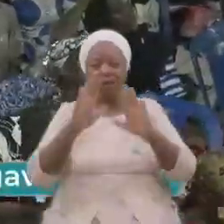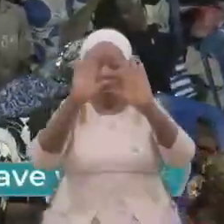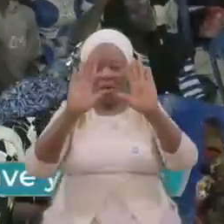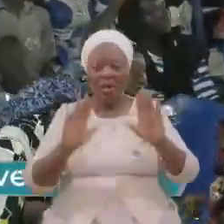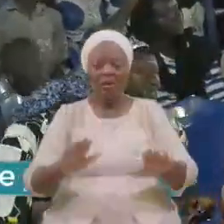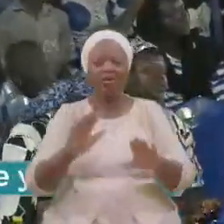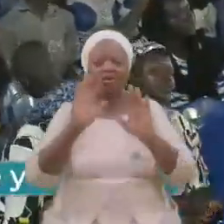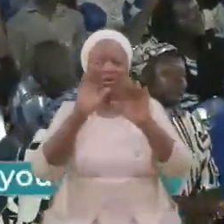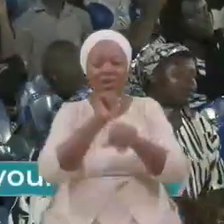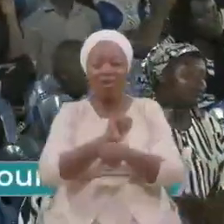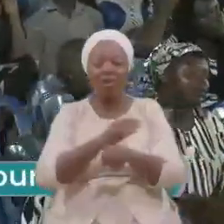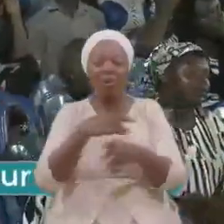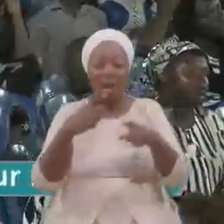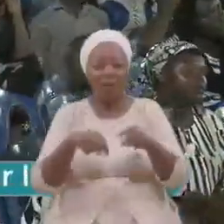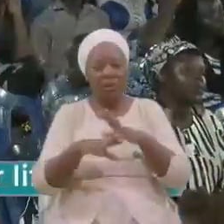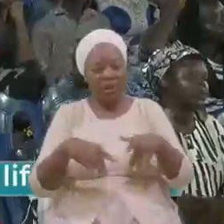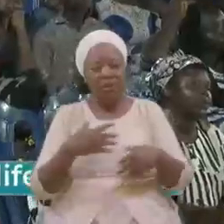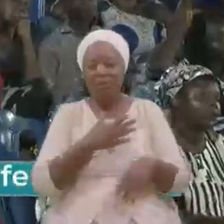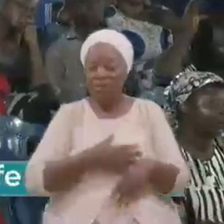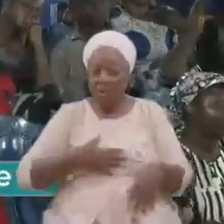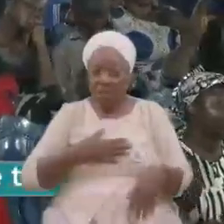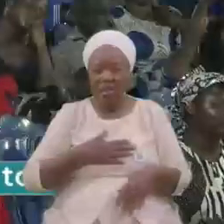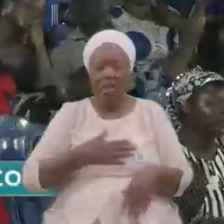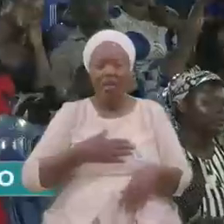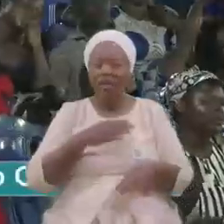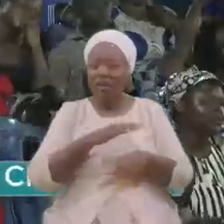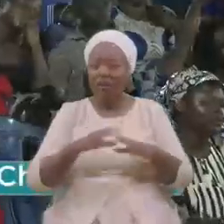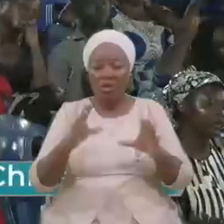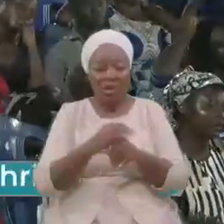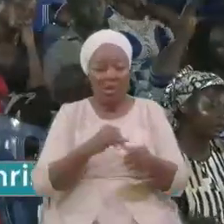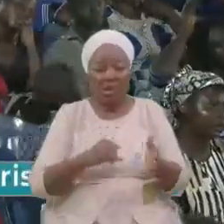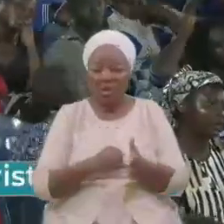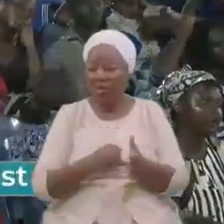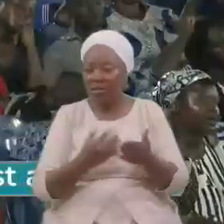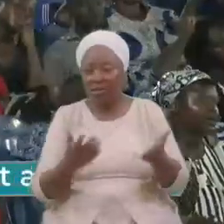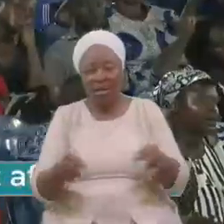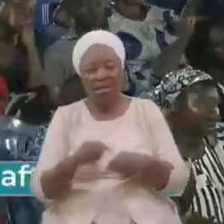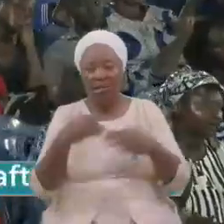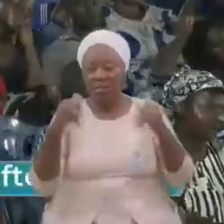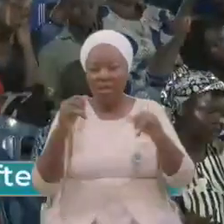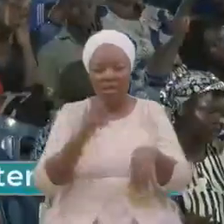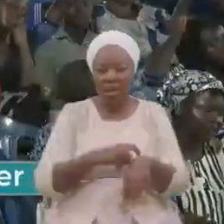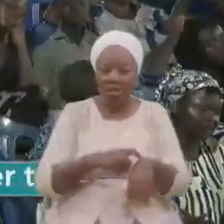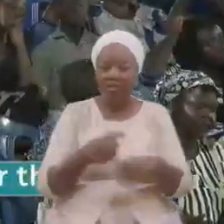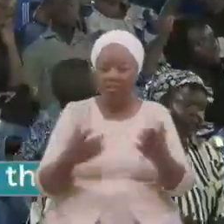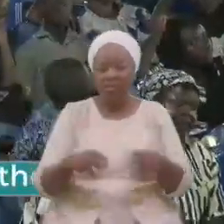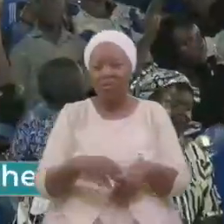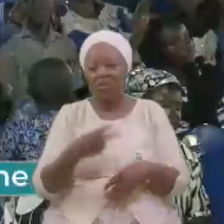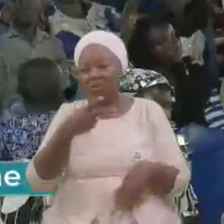triumphant in your life. I want to assure you by the Spirit of God that every